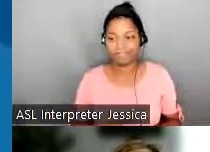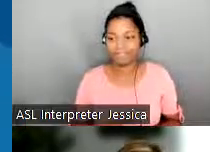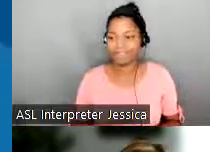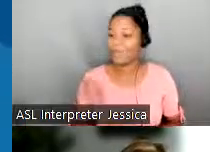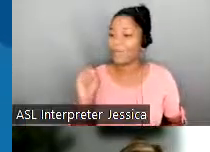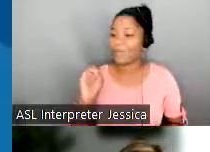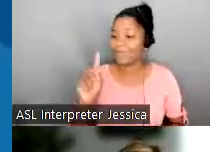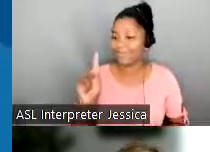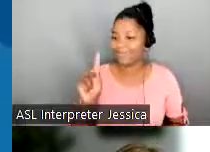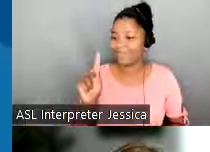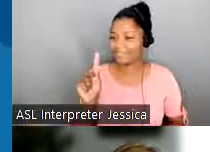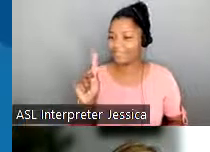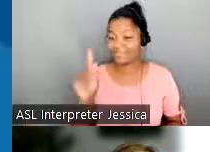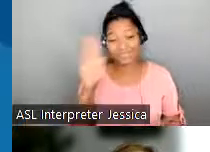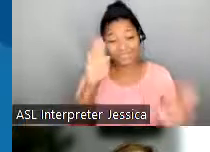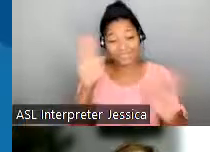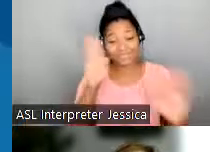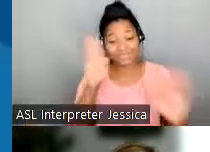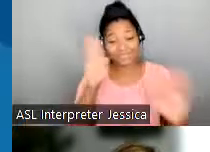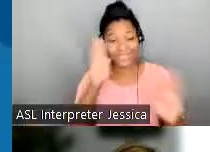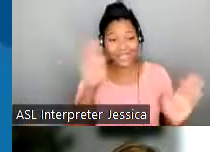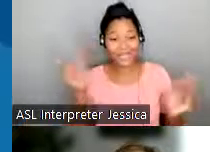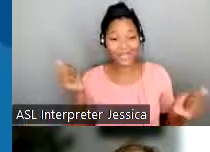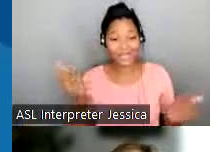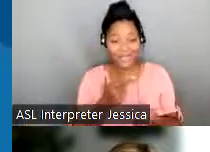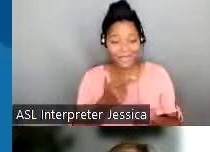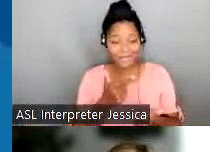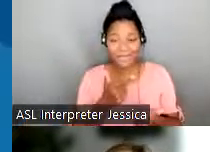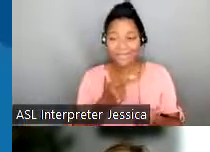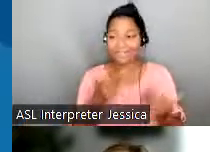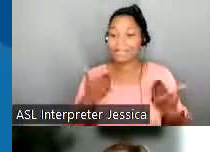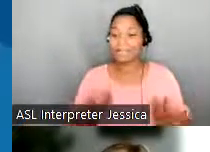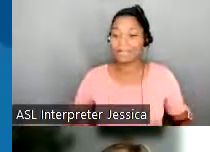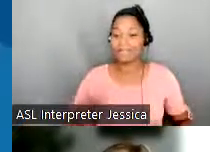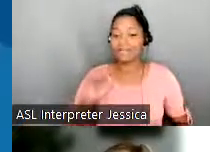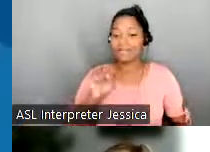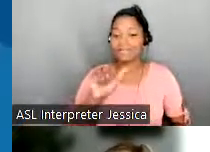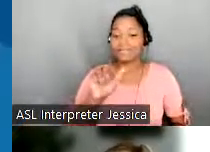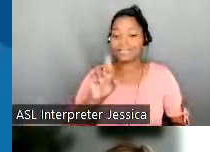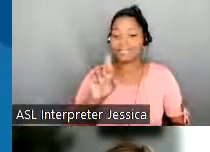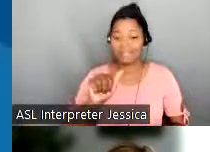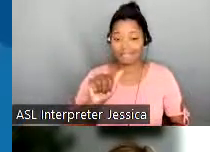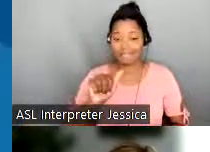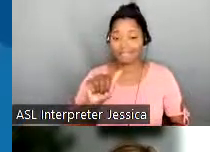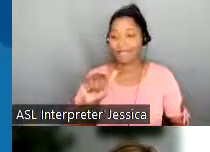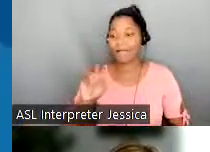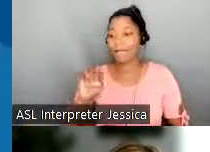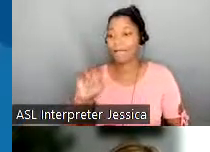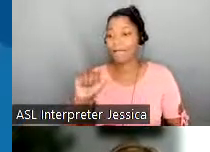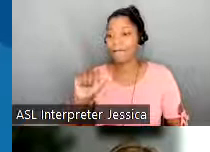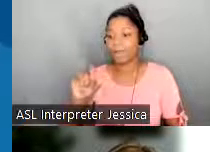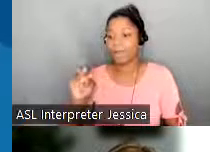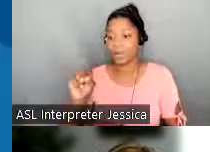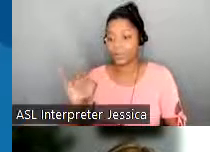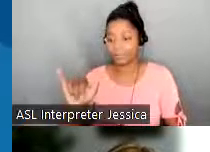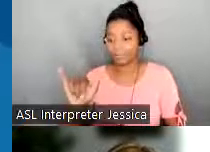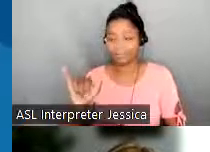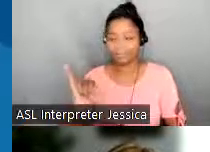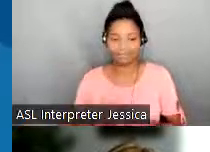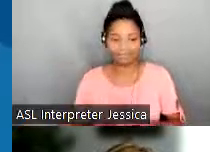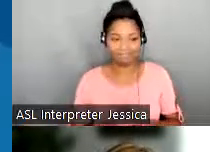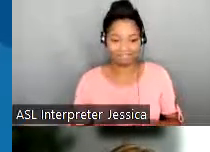Okay. Hello, everyone. And as Meredith mentioned, I'm Sarah Maloney, and I'm the program manager for Commit to